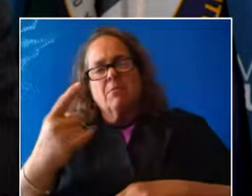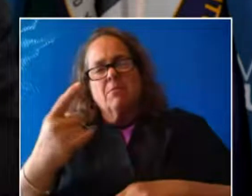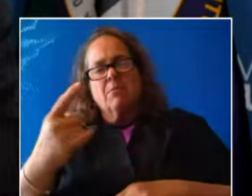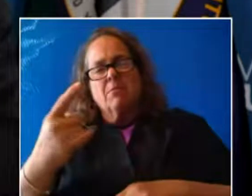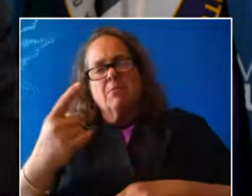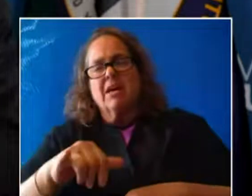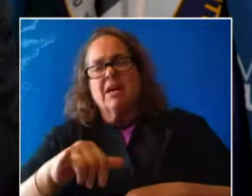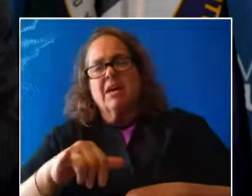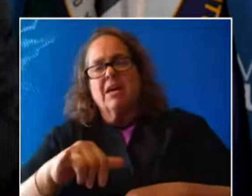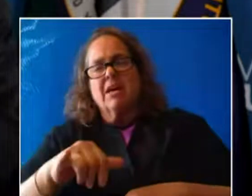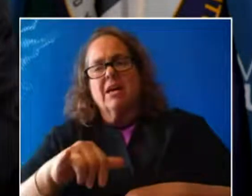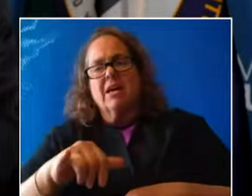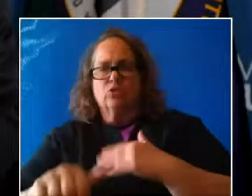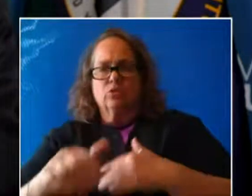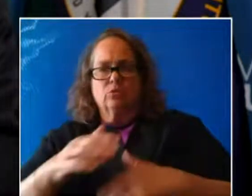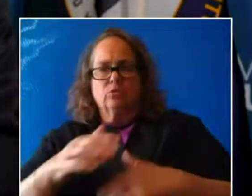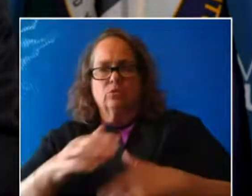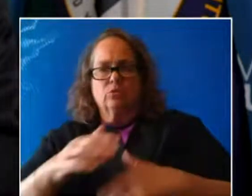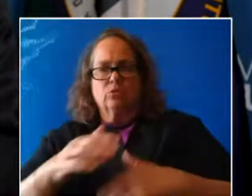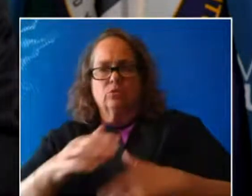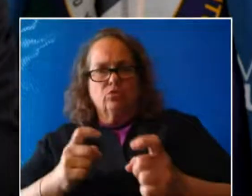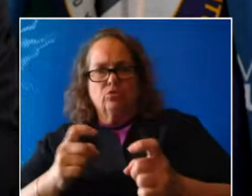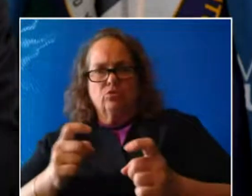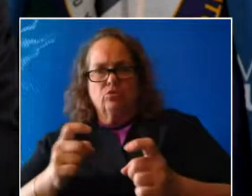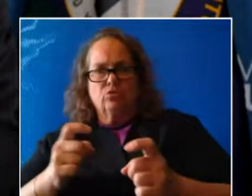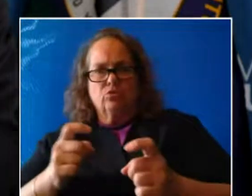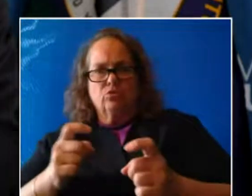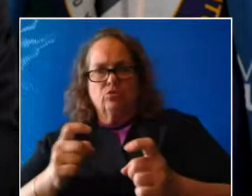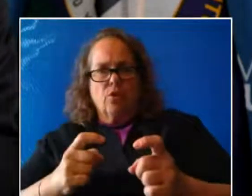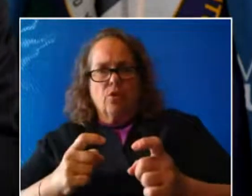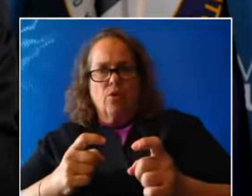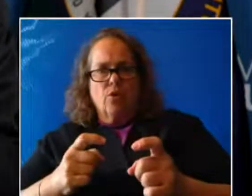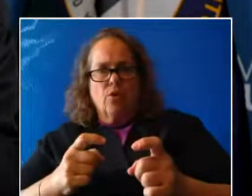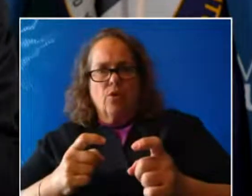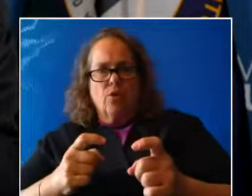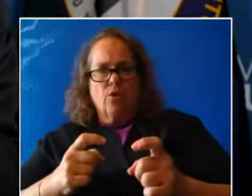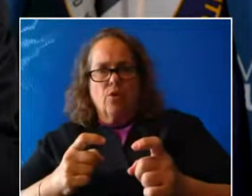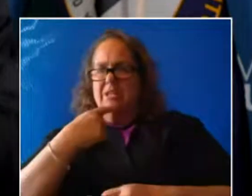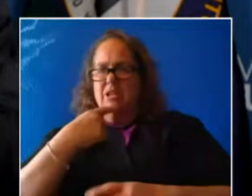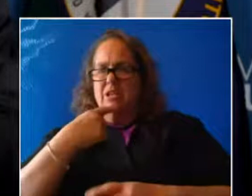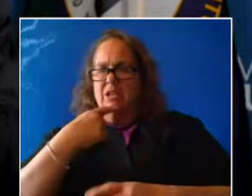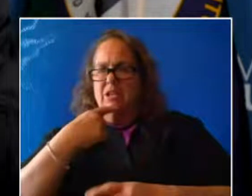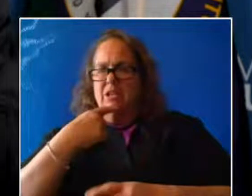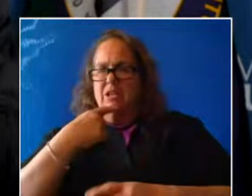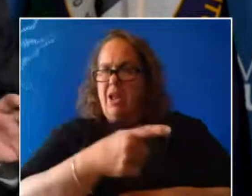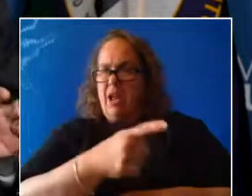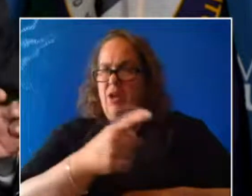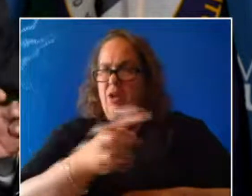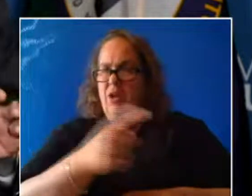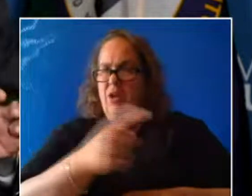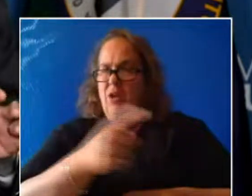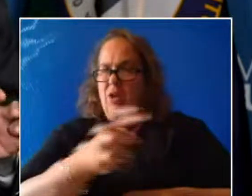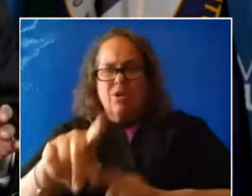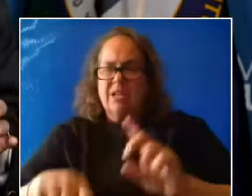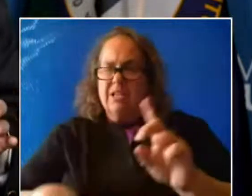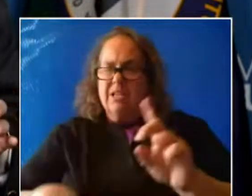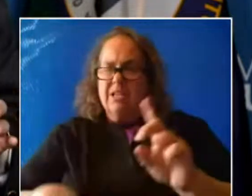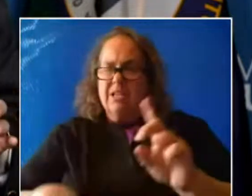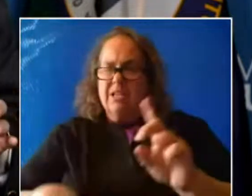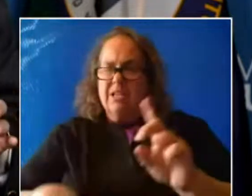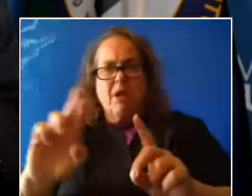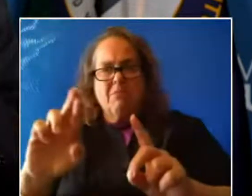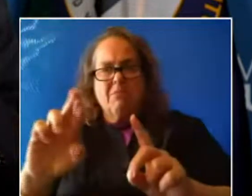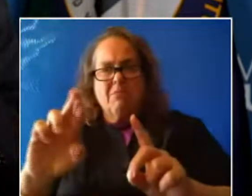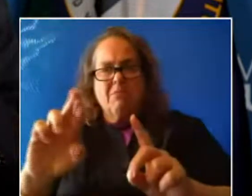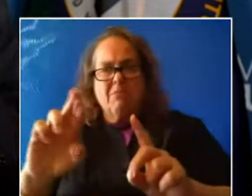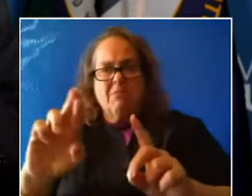would say to everybody out there, I don't care if you're a Democrat or Republican. As your governor, I don't care on anything that we do. My job is to do